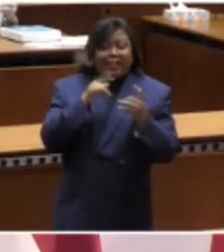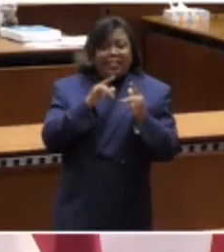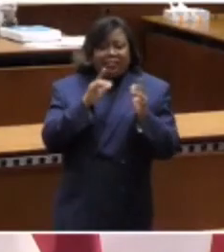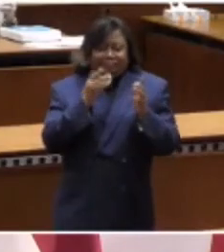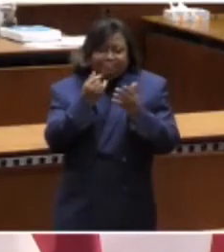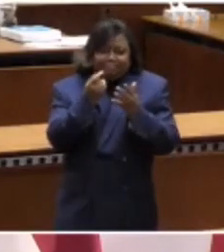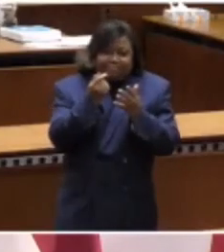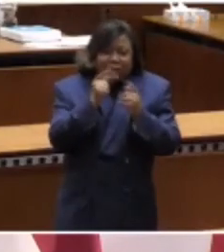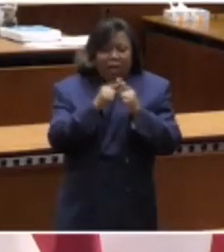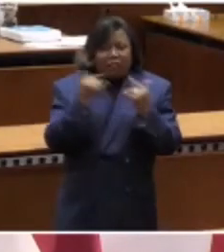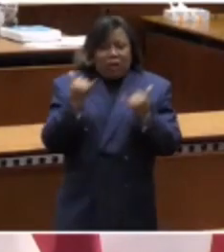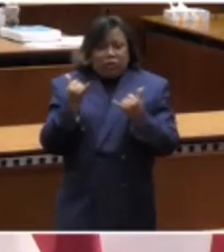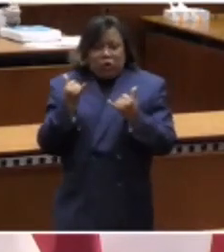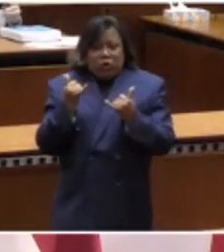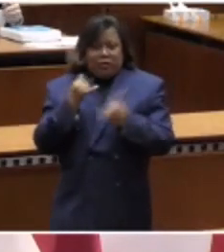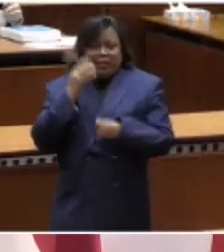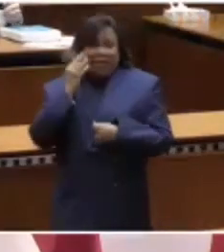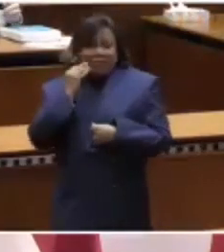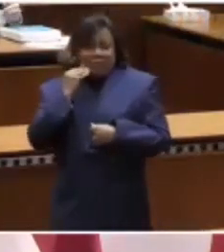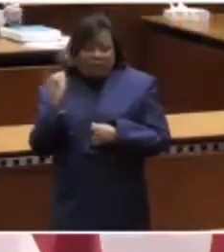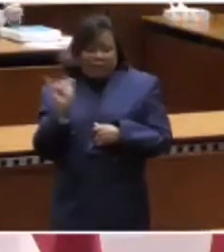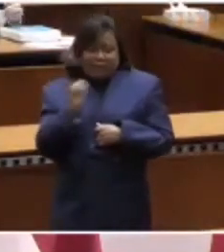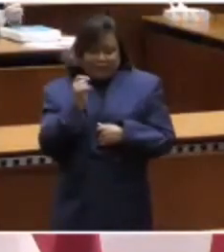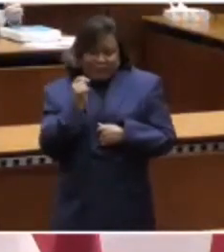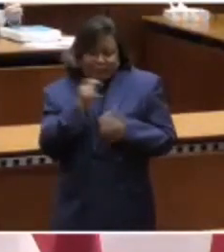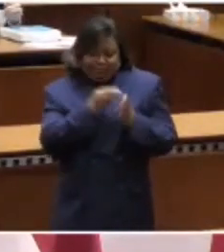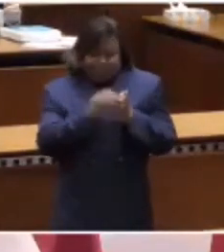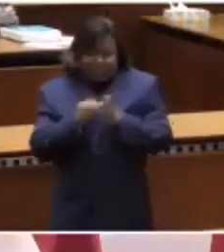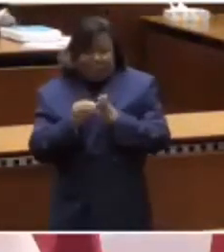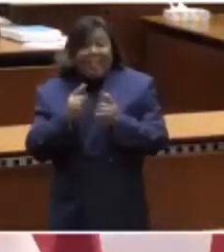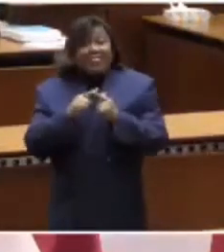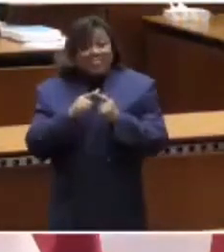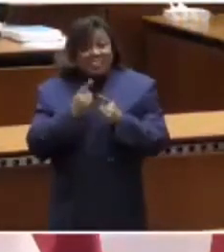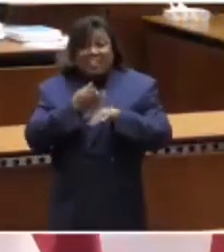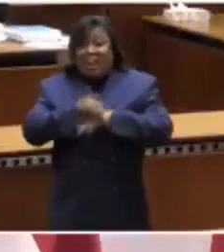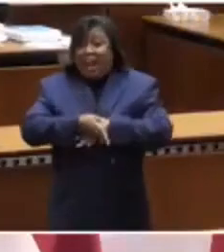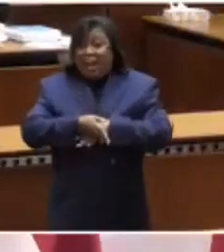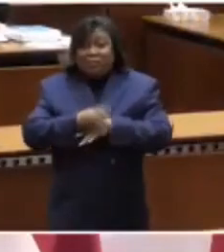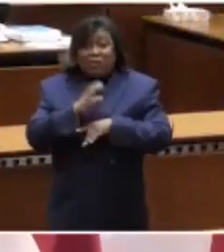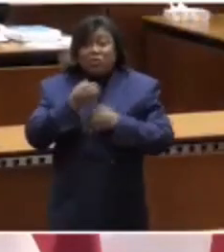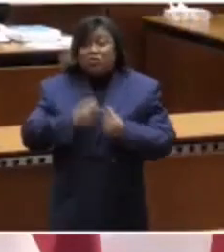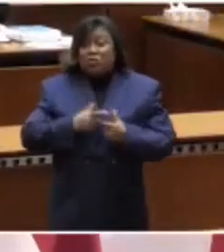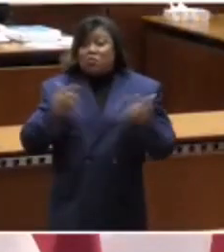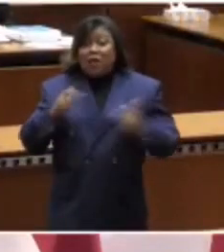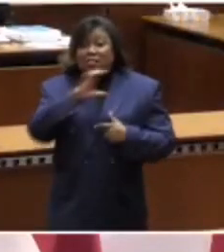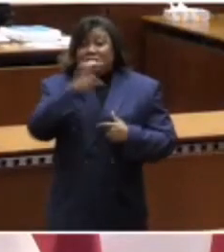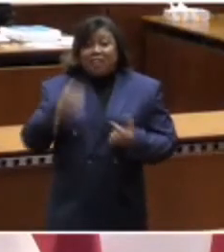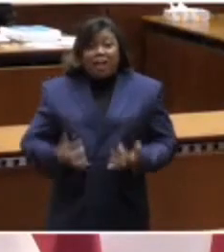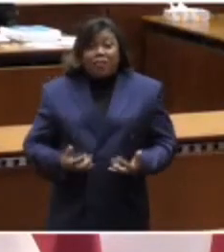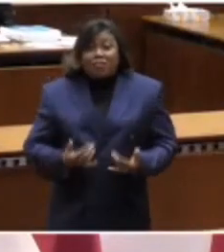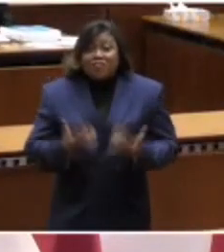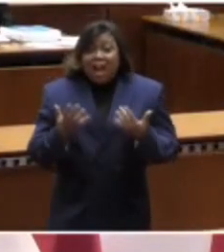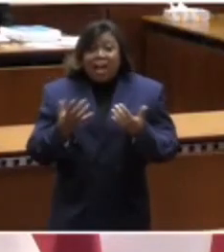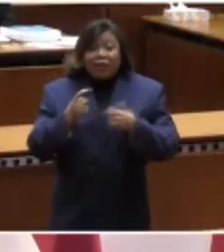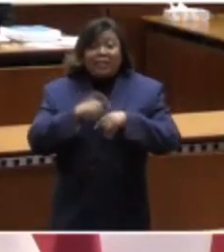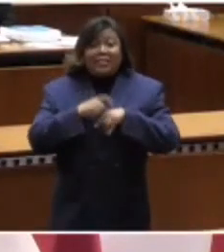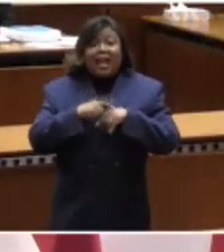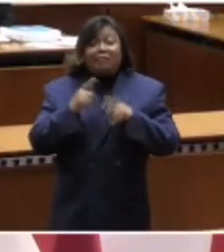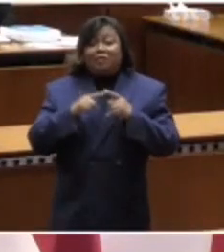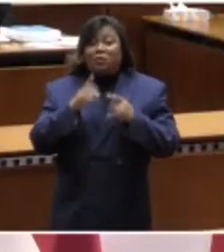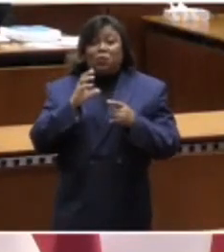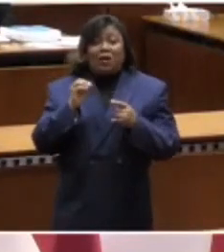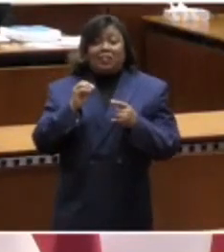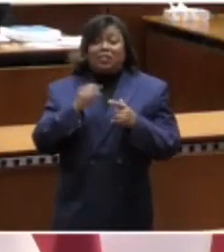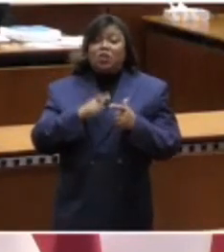shades of our current experience. This is right after the Great Chicago Fire, a time in which there